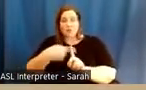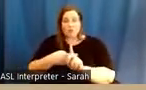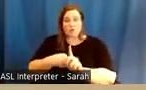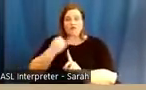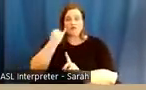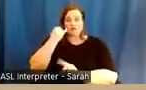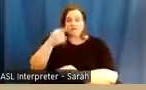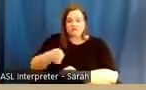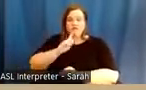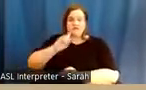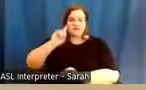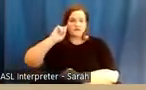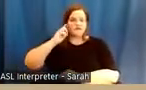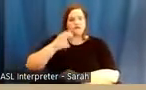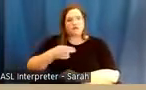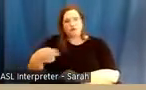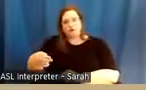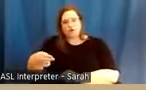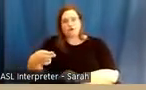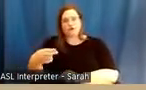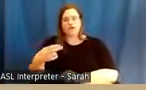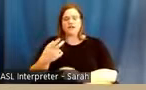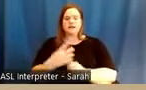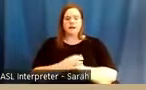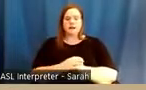of hearing. And so